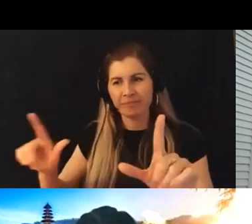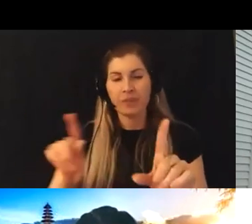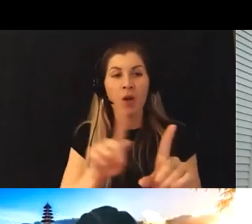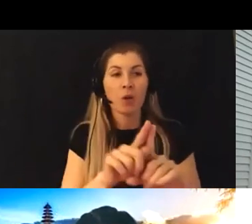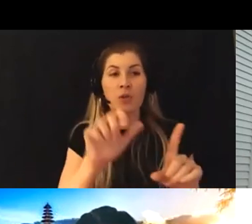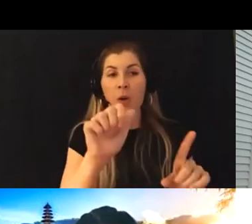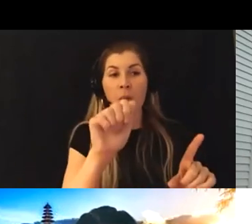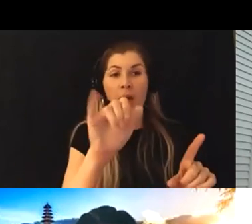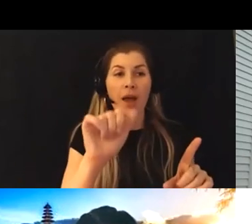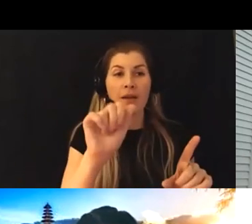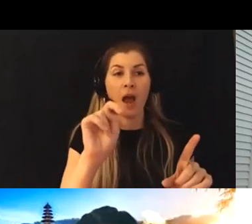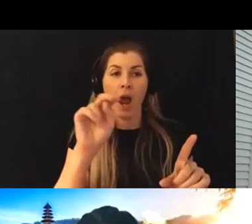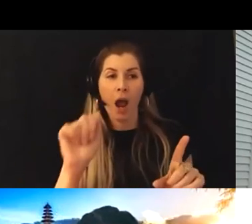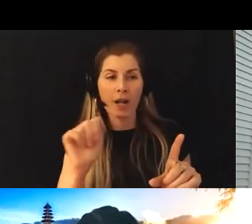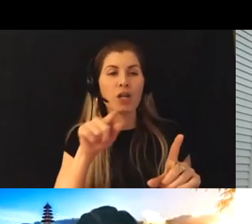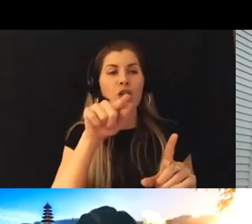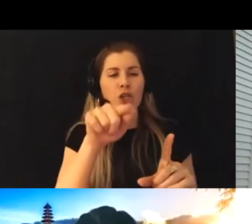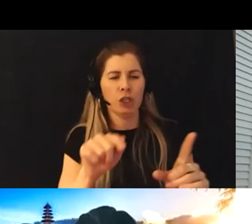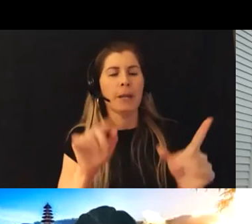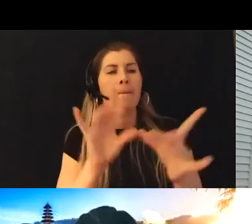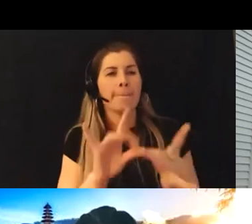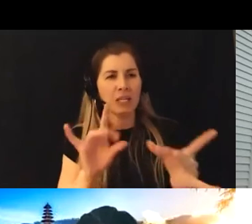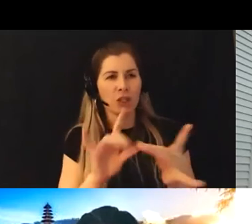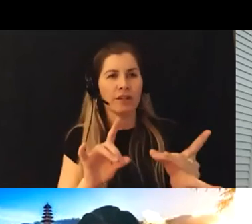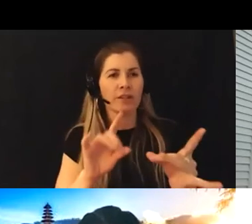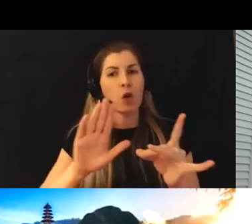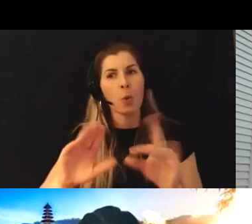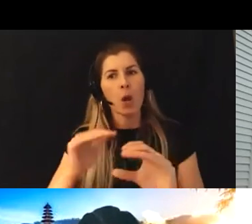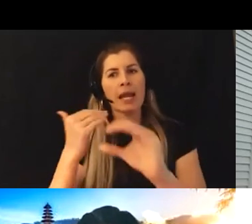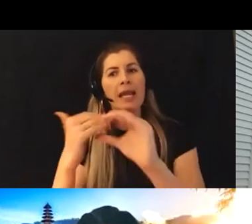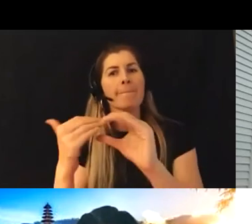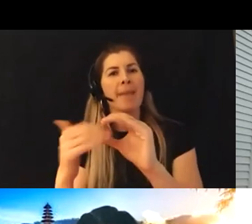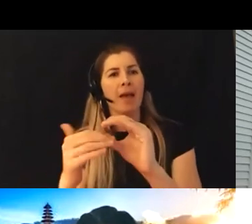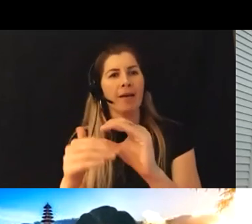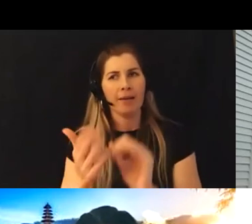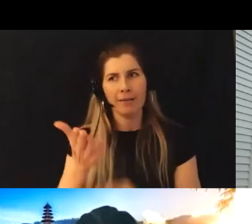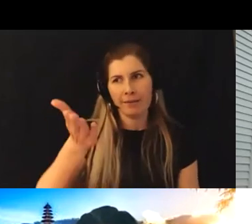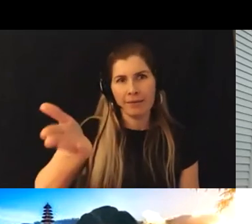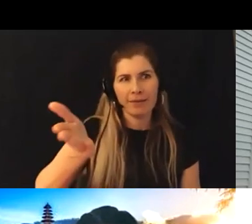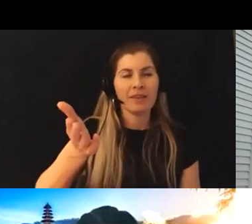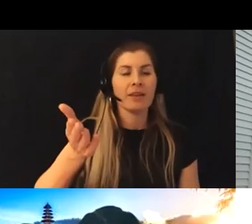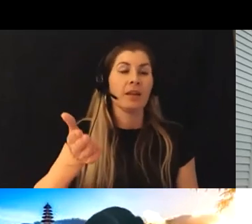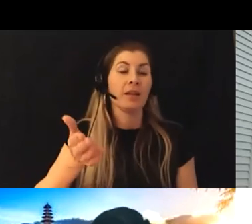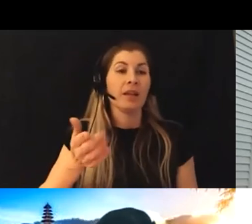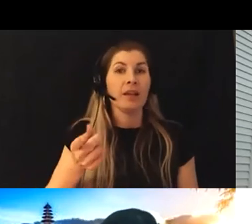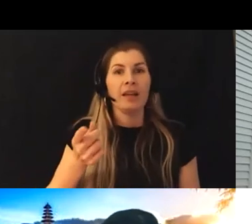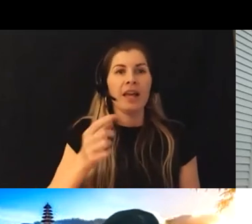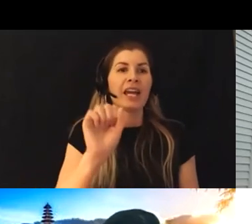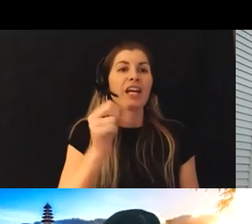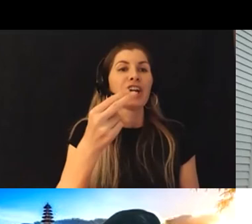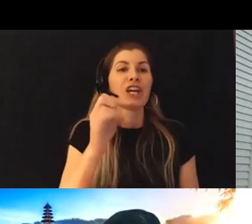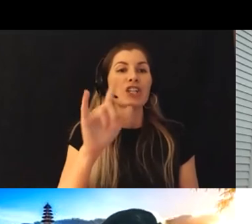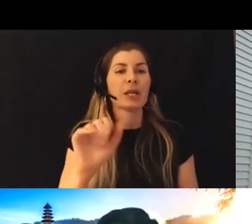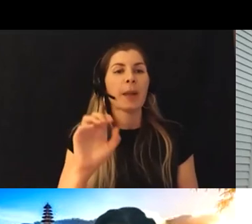also mentioned her email address, which is in the chat. And Sheila posted the